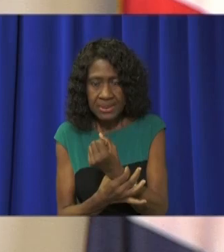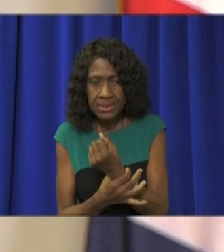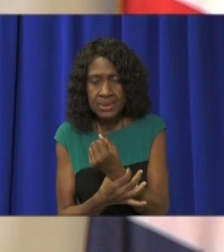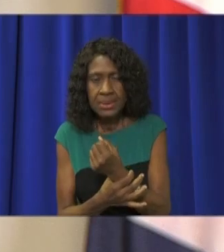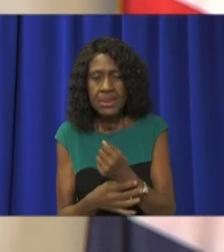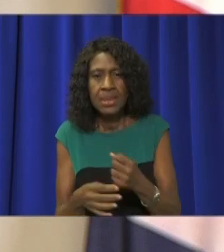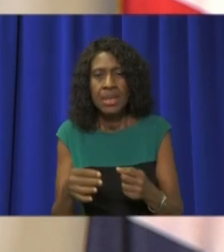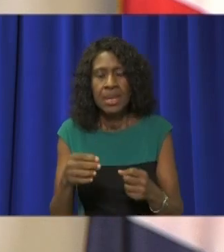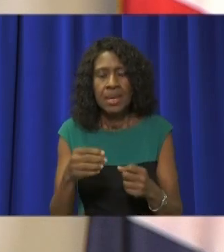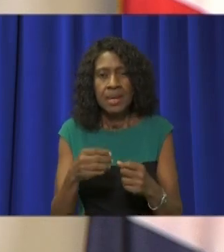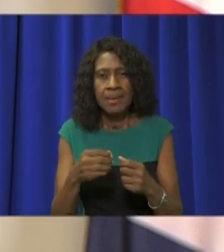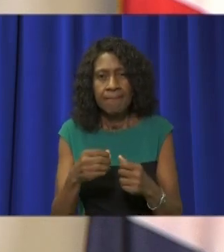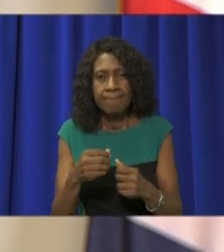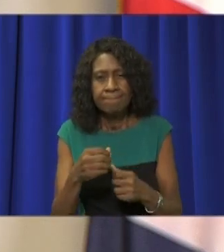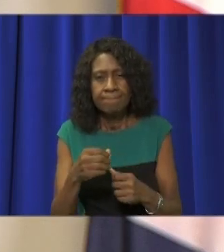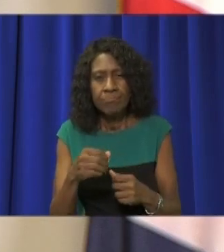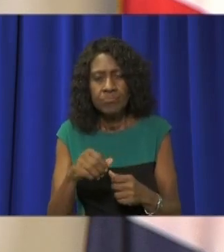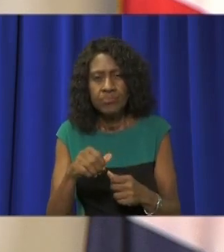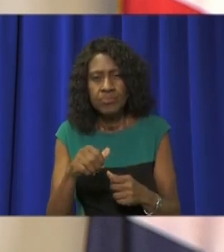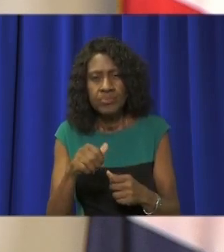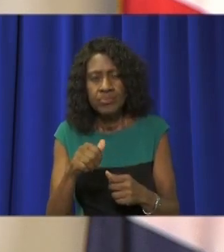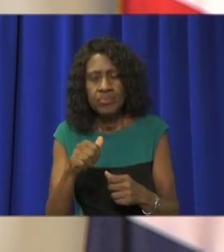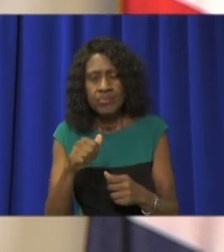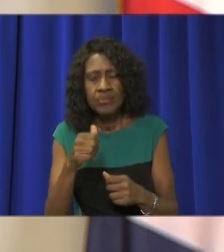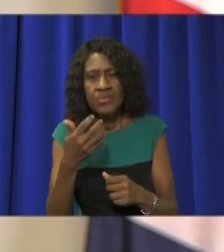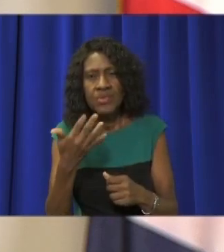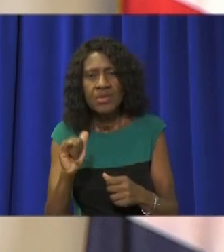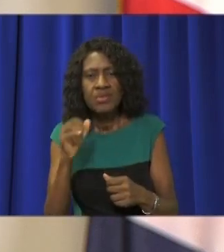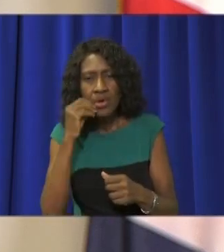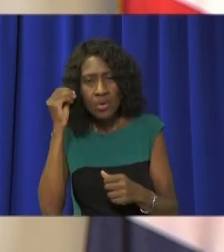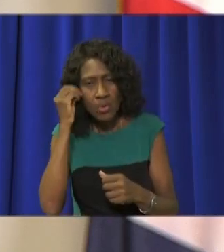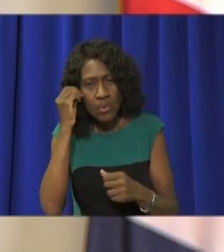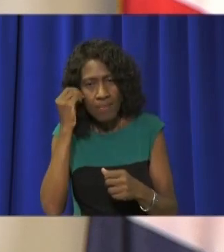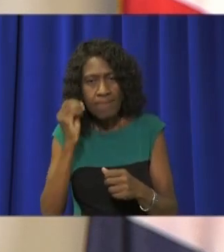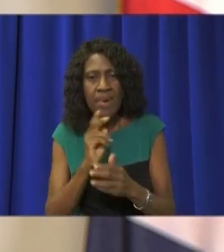quarantine in residential or other accommodations approved by the medical officer of health,